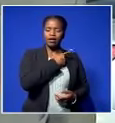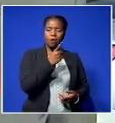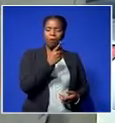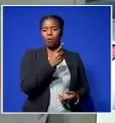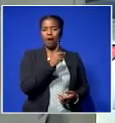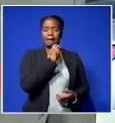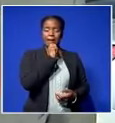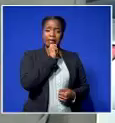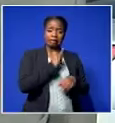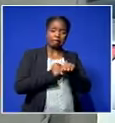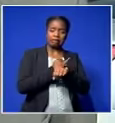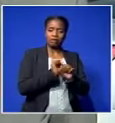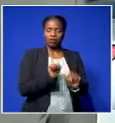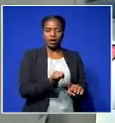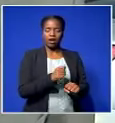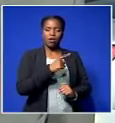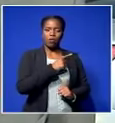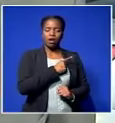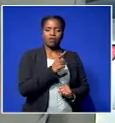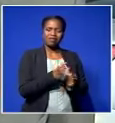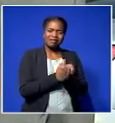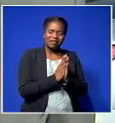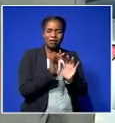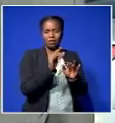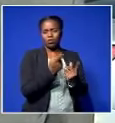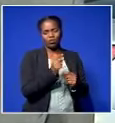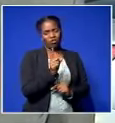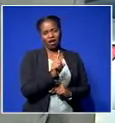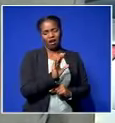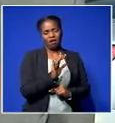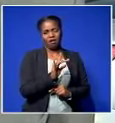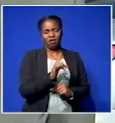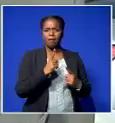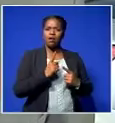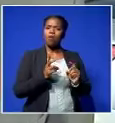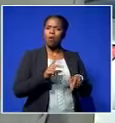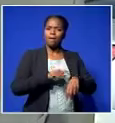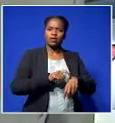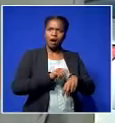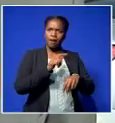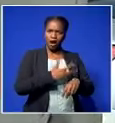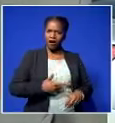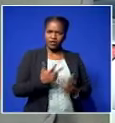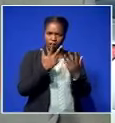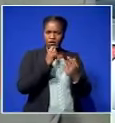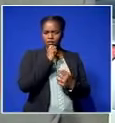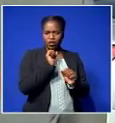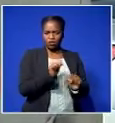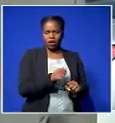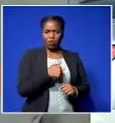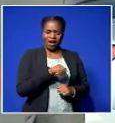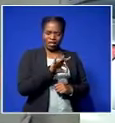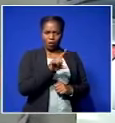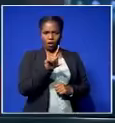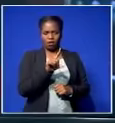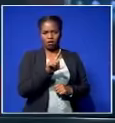morning. Then we're asking people not to do that at all because the bank won't be closed on the 31st of